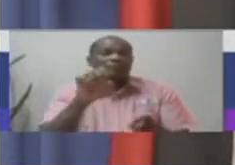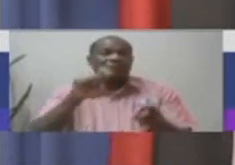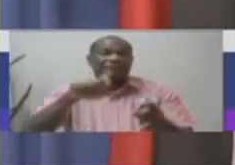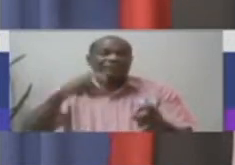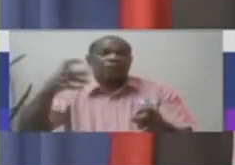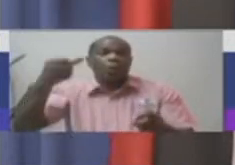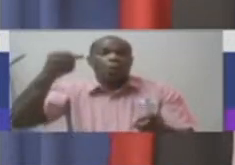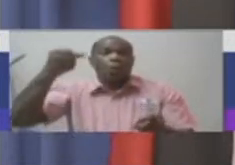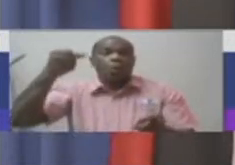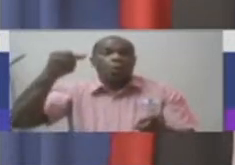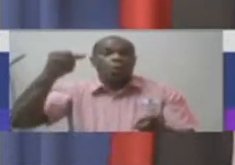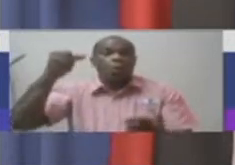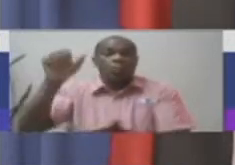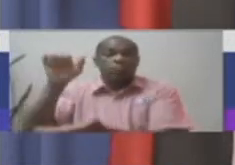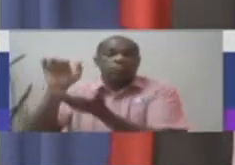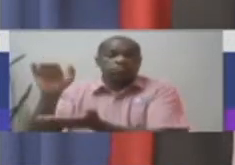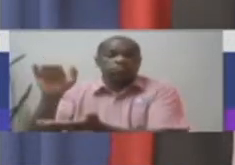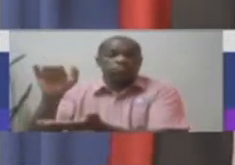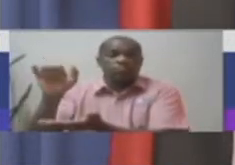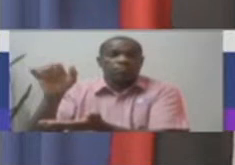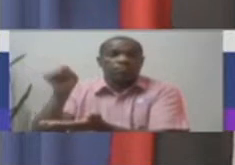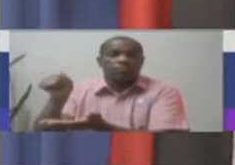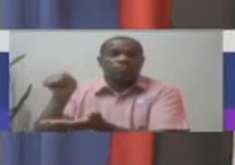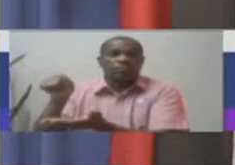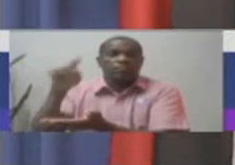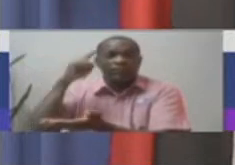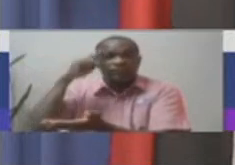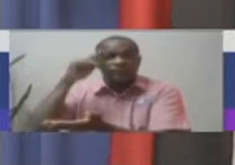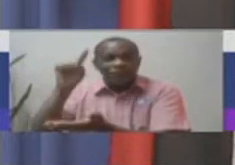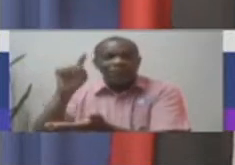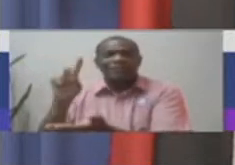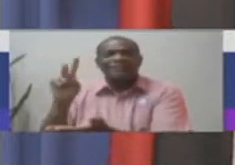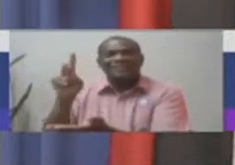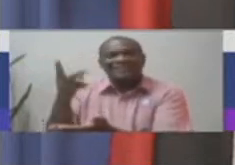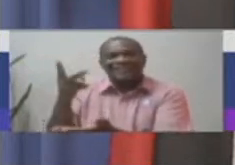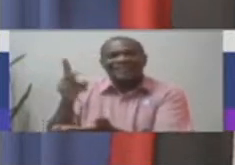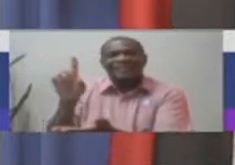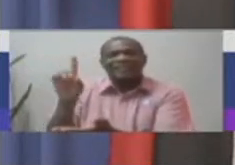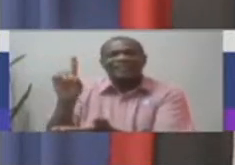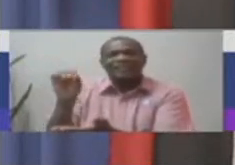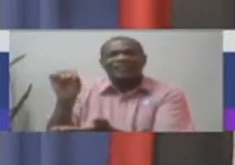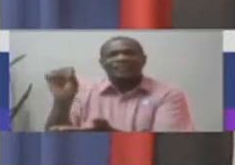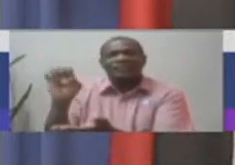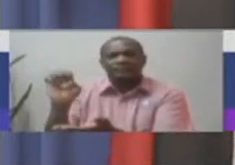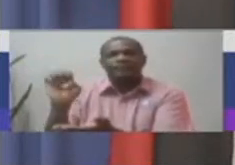on its way to you. And also that